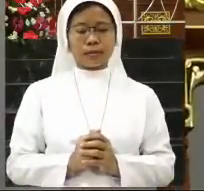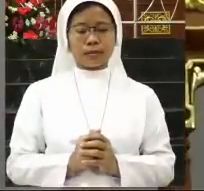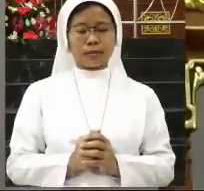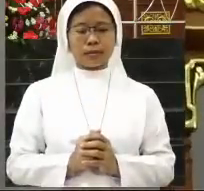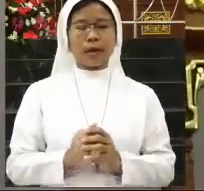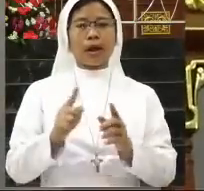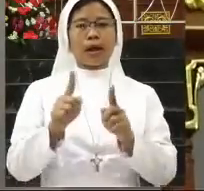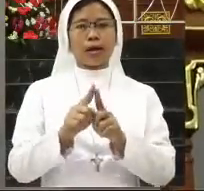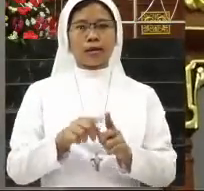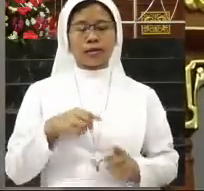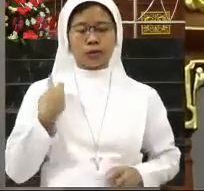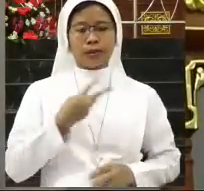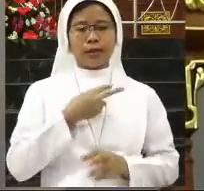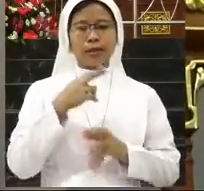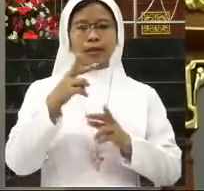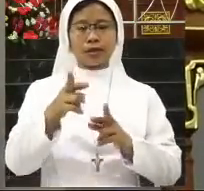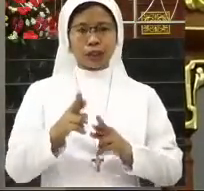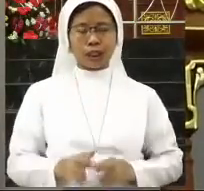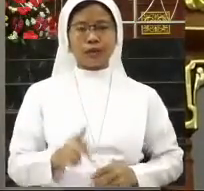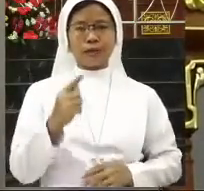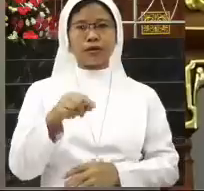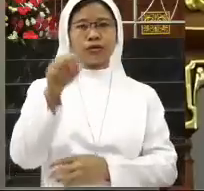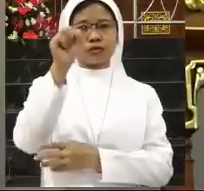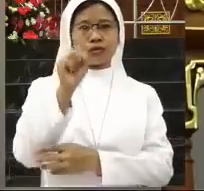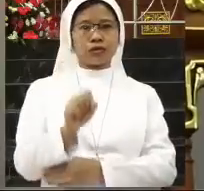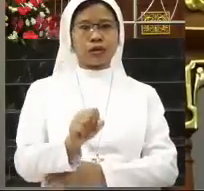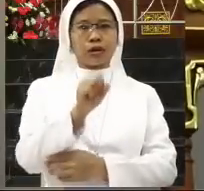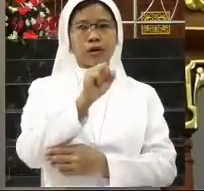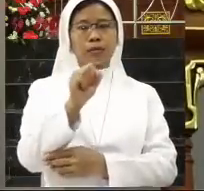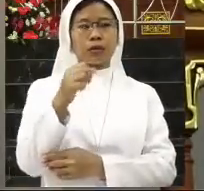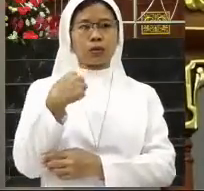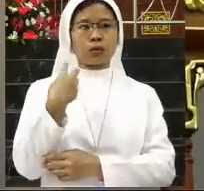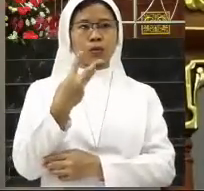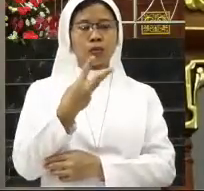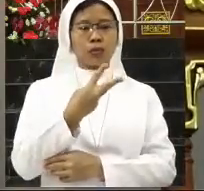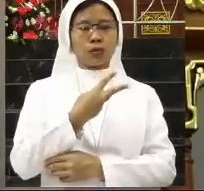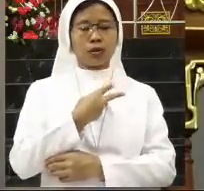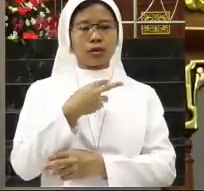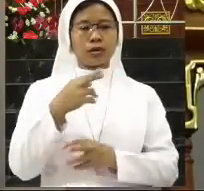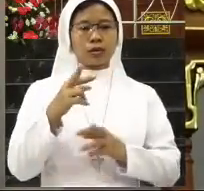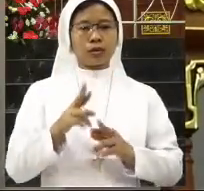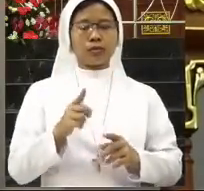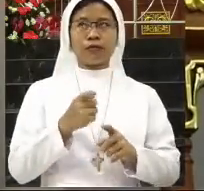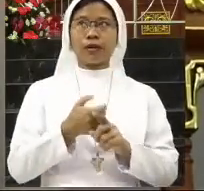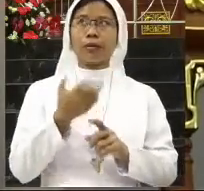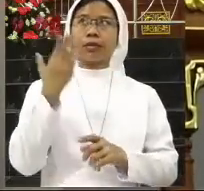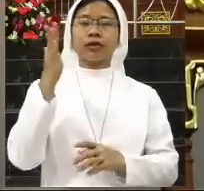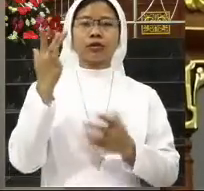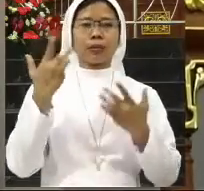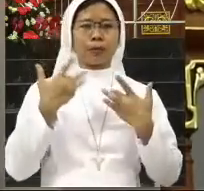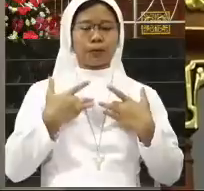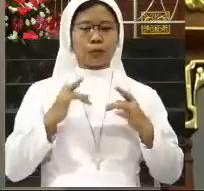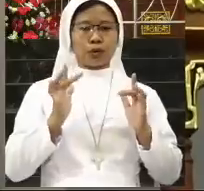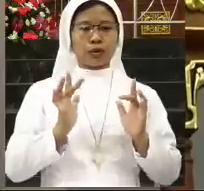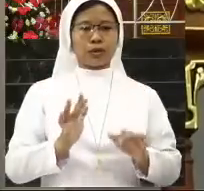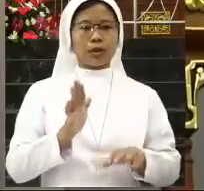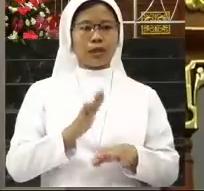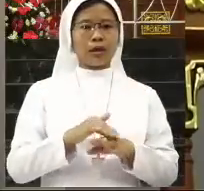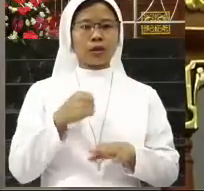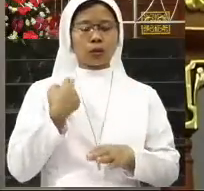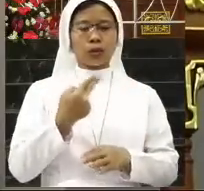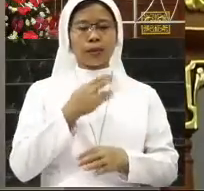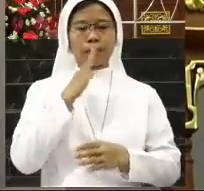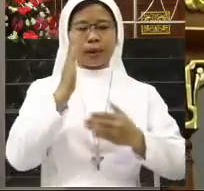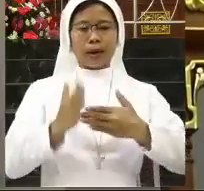As we receive this heavenly sacrament, we beseech you, O Lord, your mercy that we who rejoice